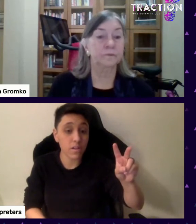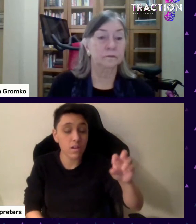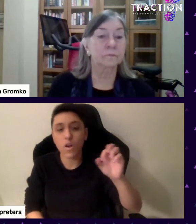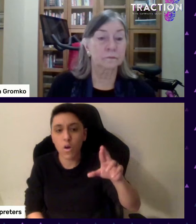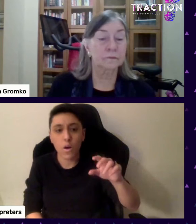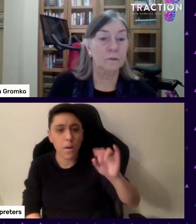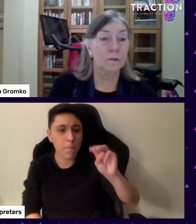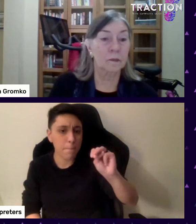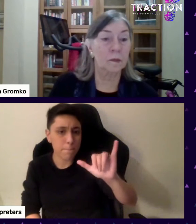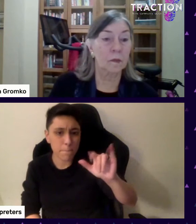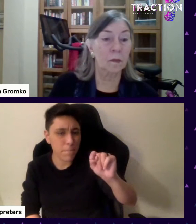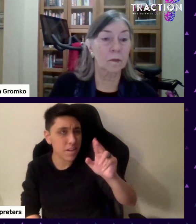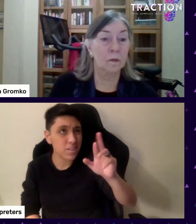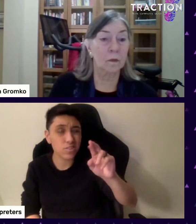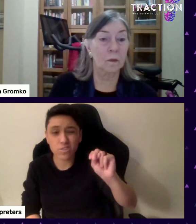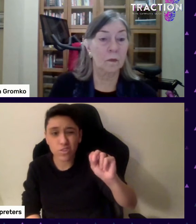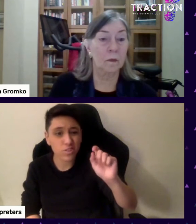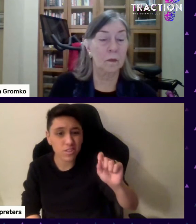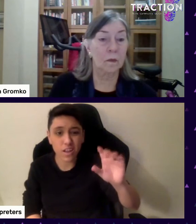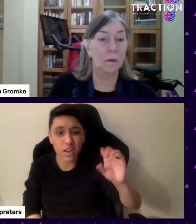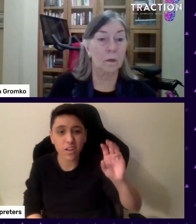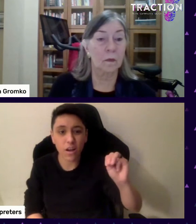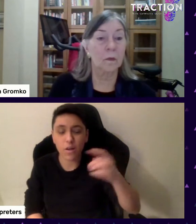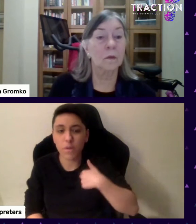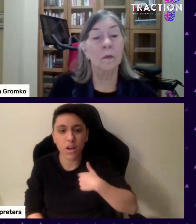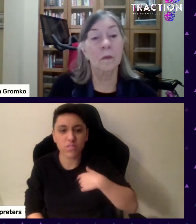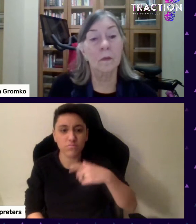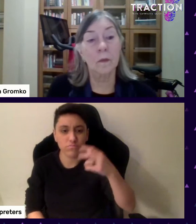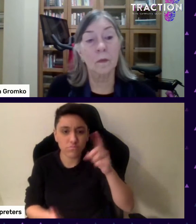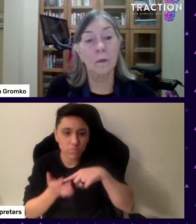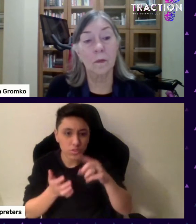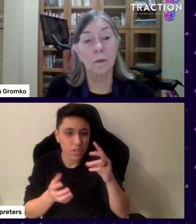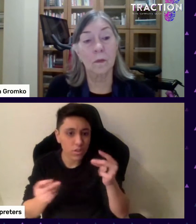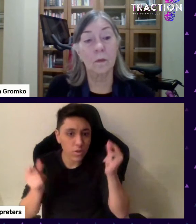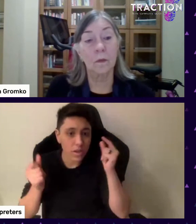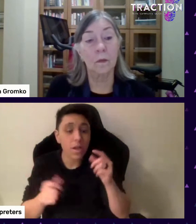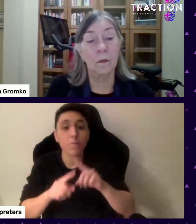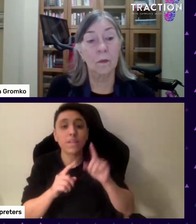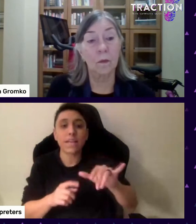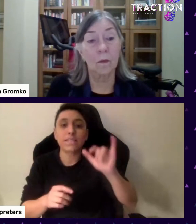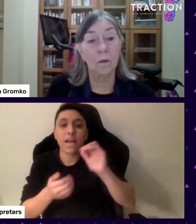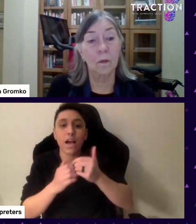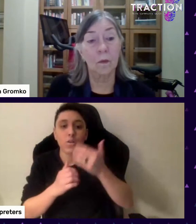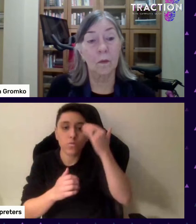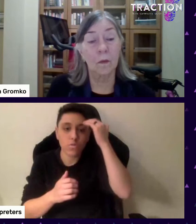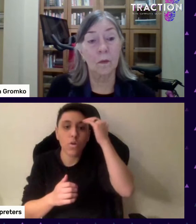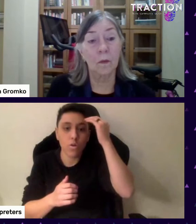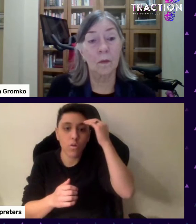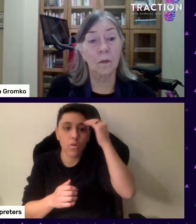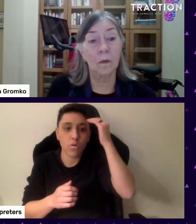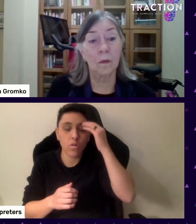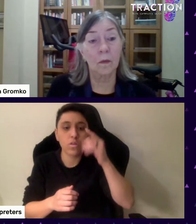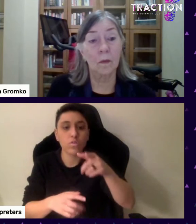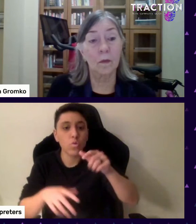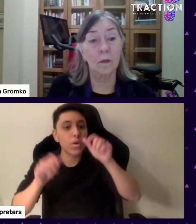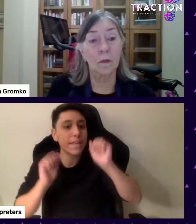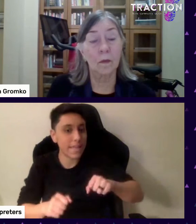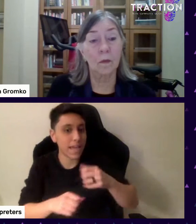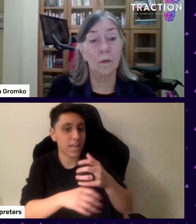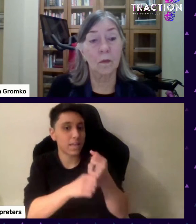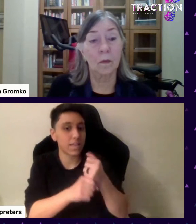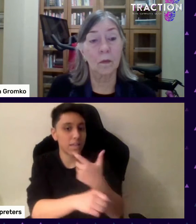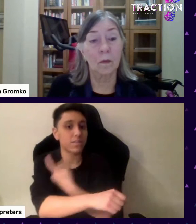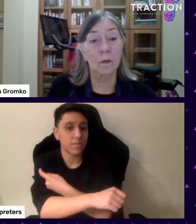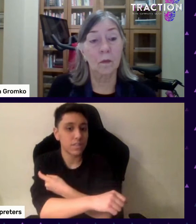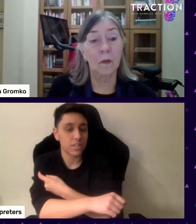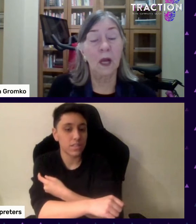myturn.com. Let me see if I can look that up really quickly. But that's how you can know that you can get on the list and you can contact your provider and you know that you're eligible or ready for that